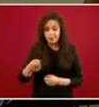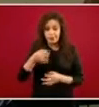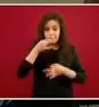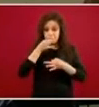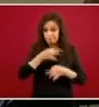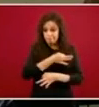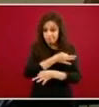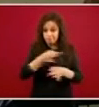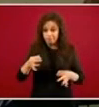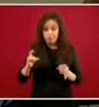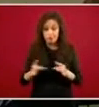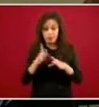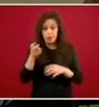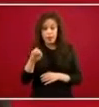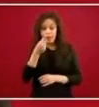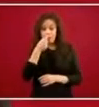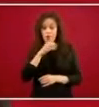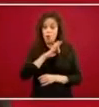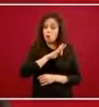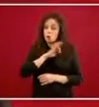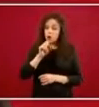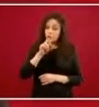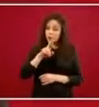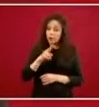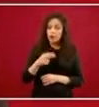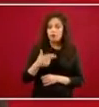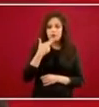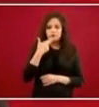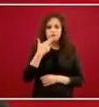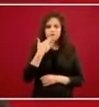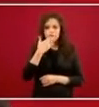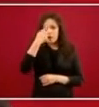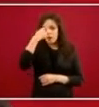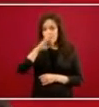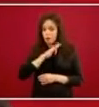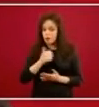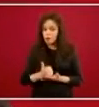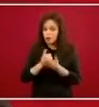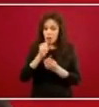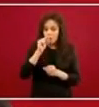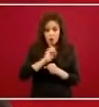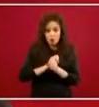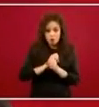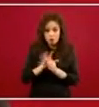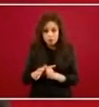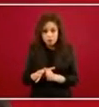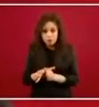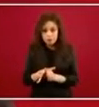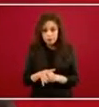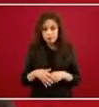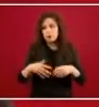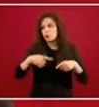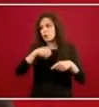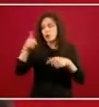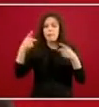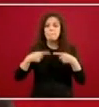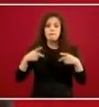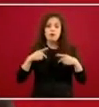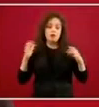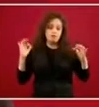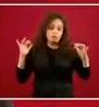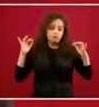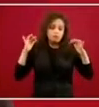Now, unfortunately, when the news started to spread that these two drugs could